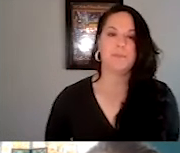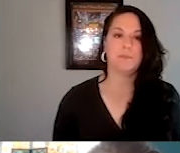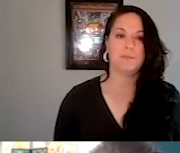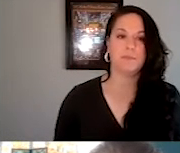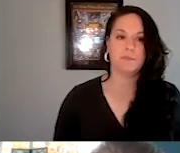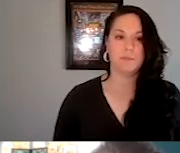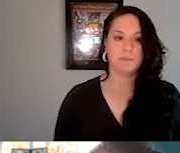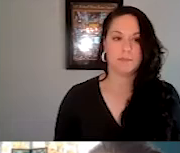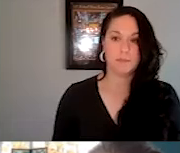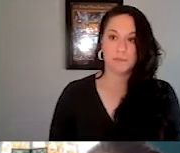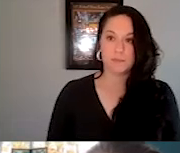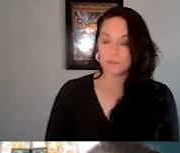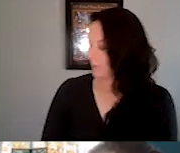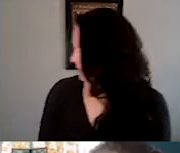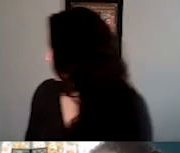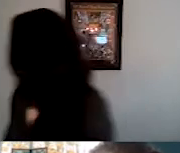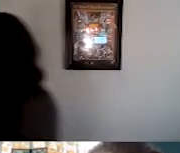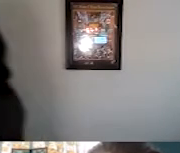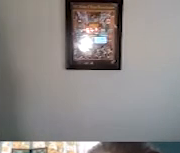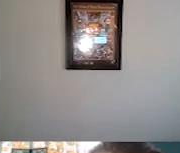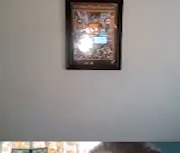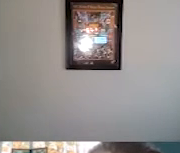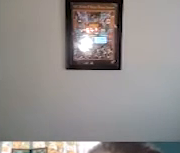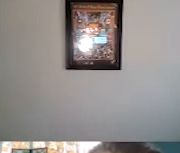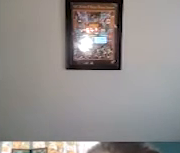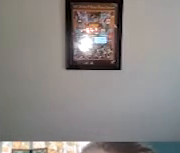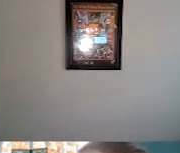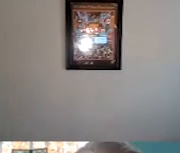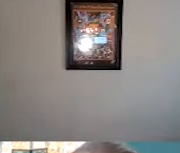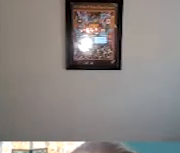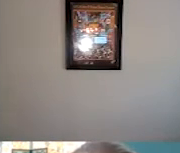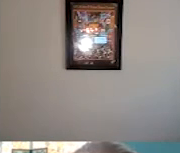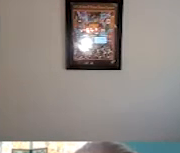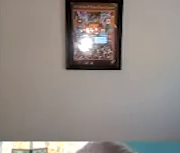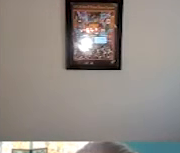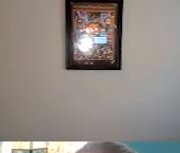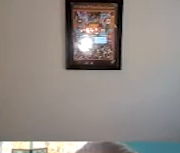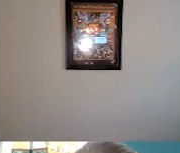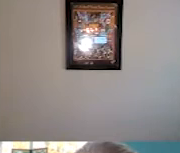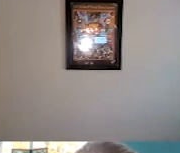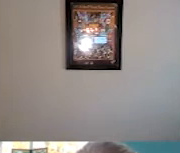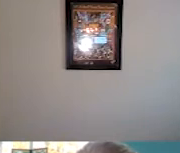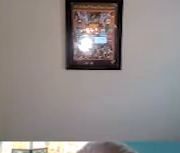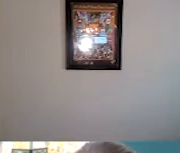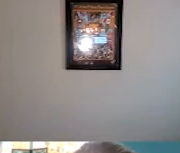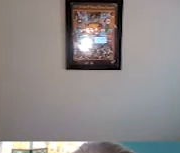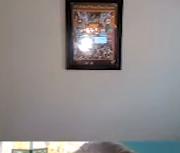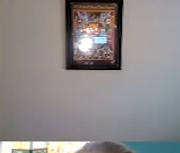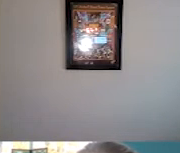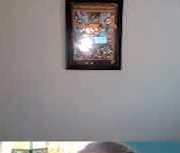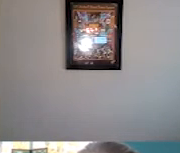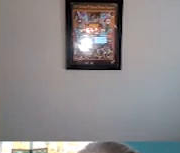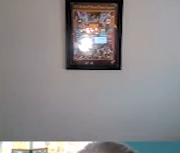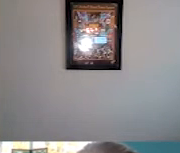So there's also a number of products that are saying that they're Delta-8 that actually have 10 times the legal limit